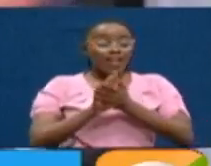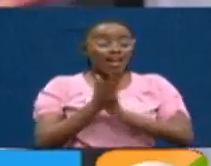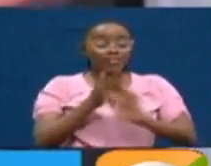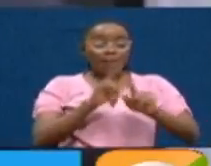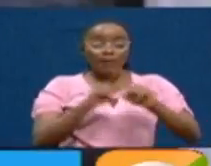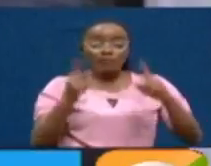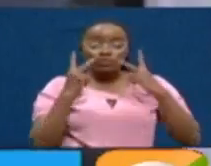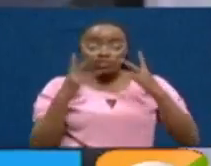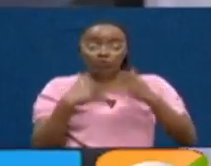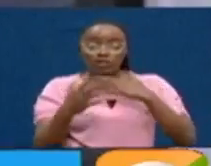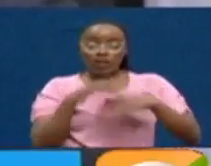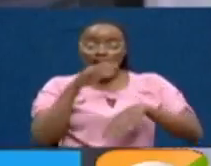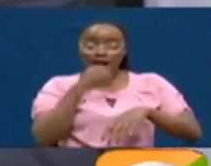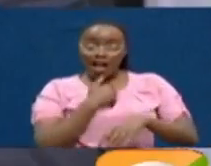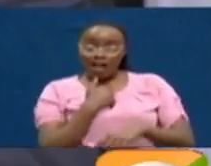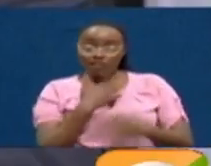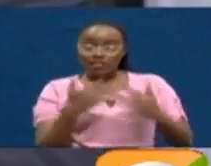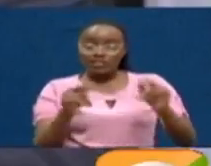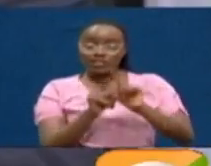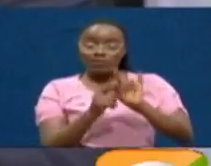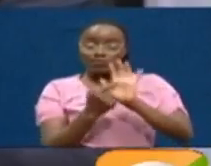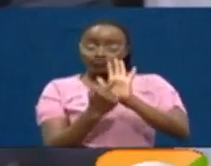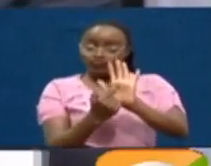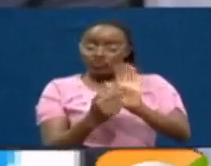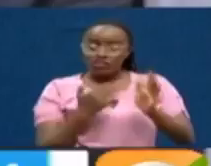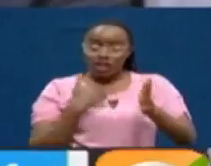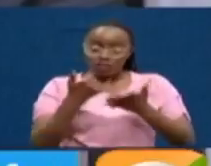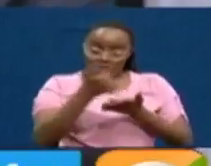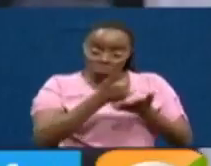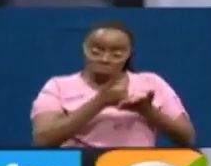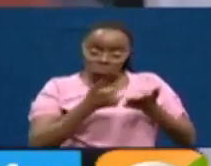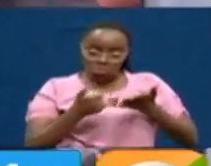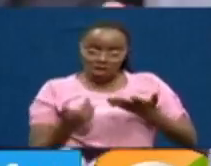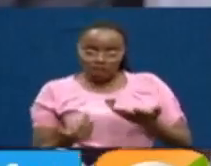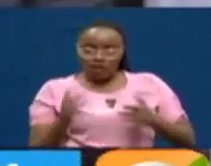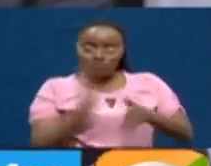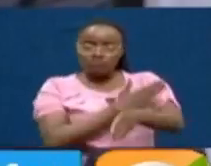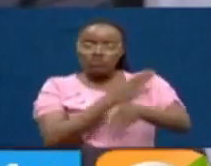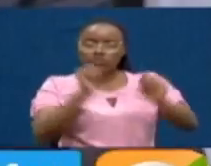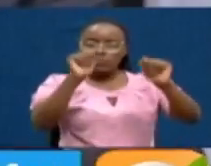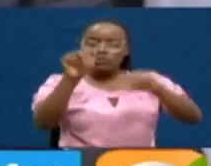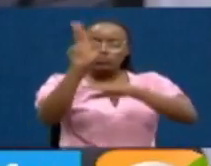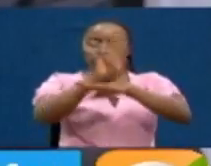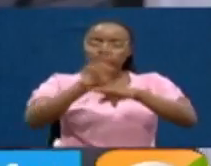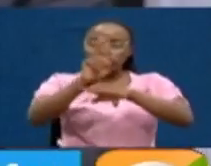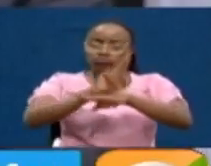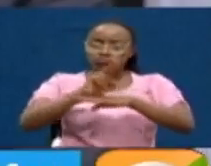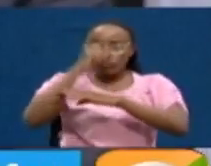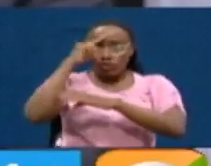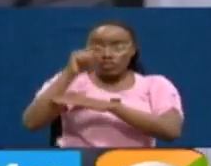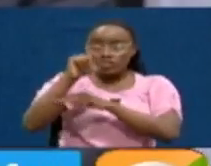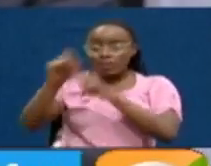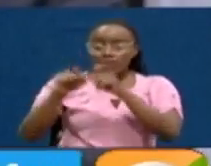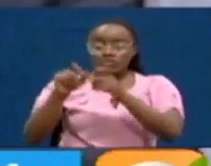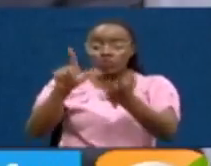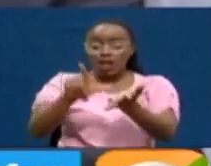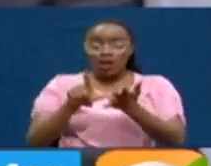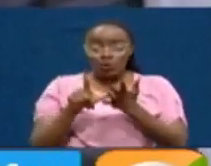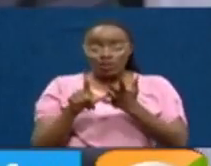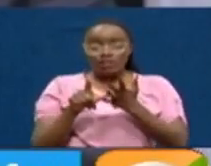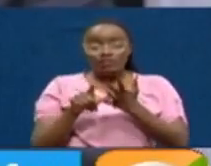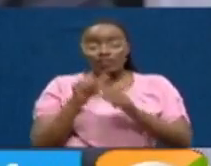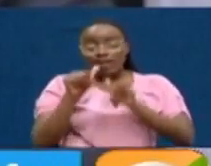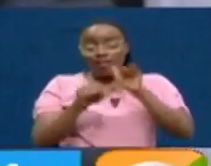see, what they have is intangibles. They have things like art, that we can actually, that music can actually be used as collateral for those particular loans under